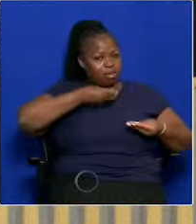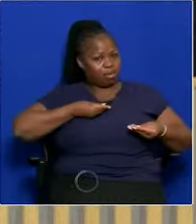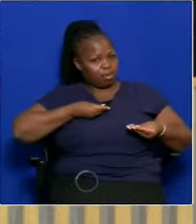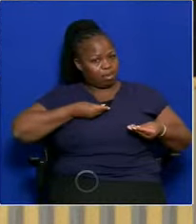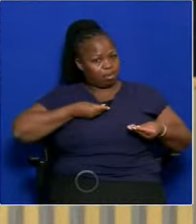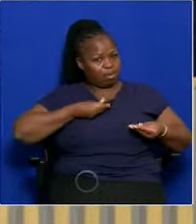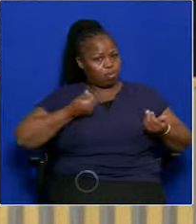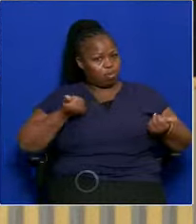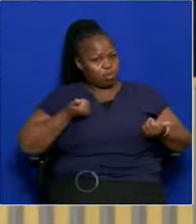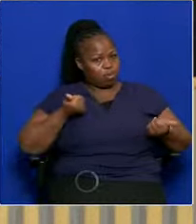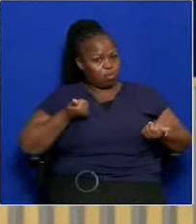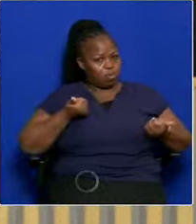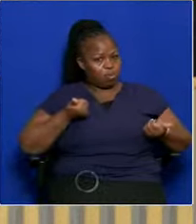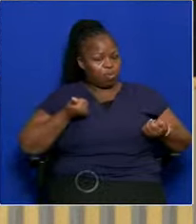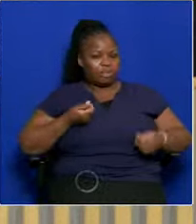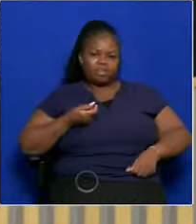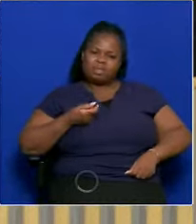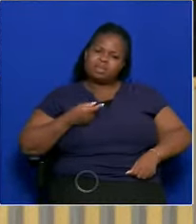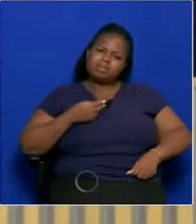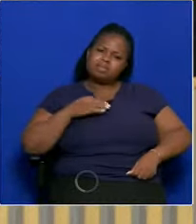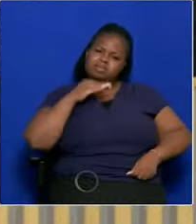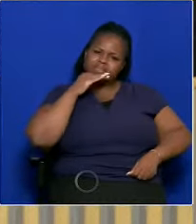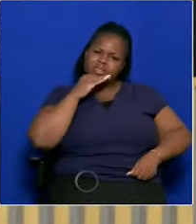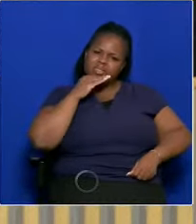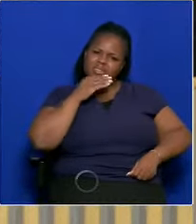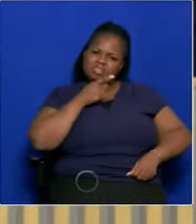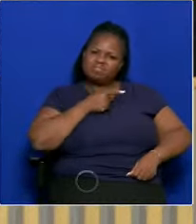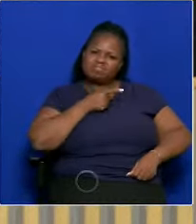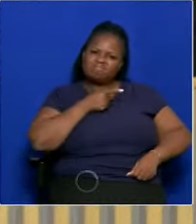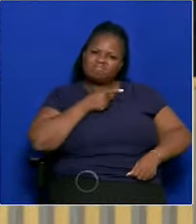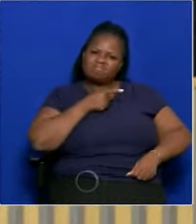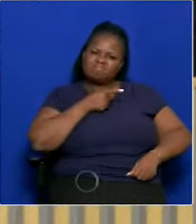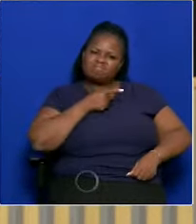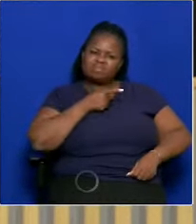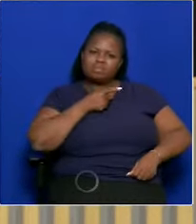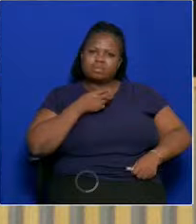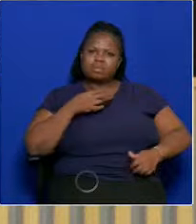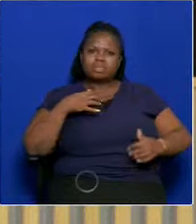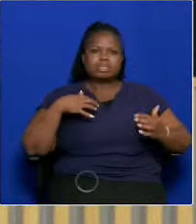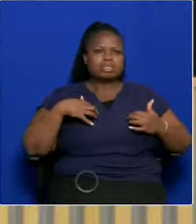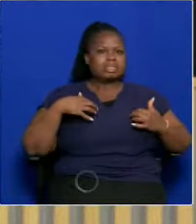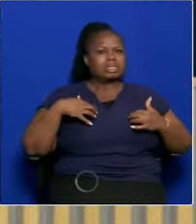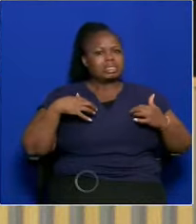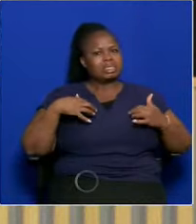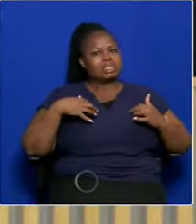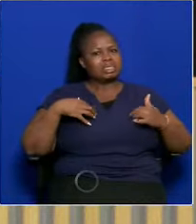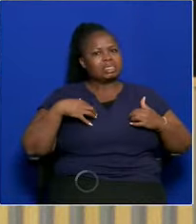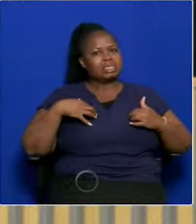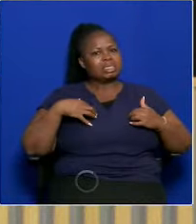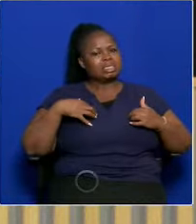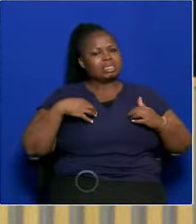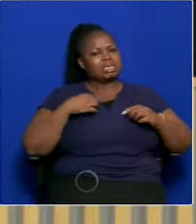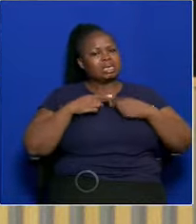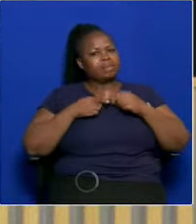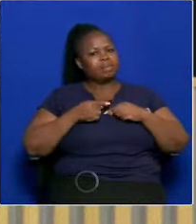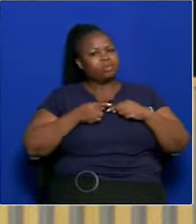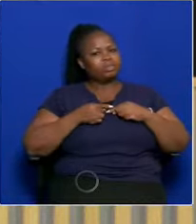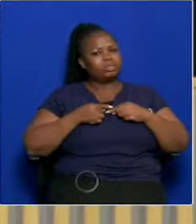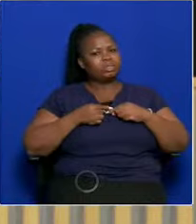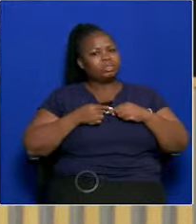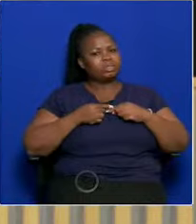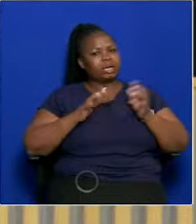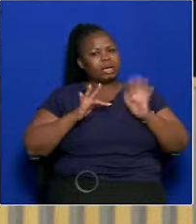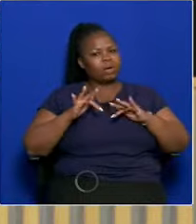may well create anxiety about your neutrality when it comes